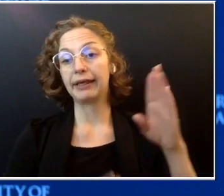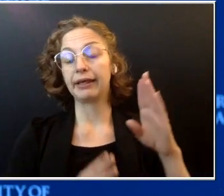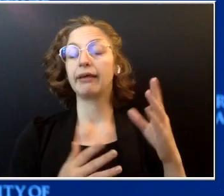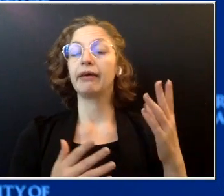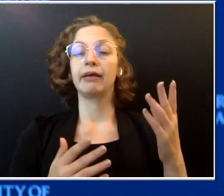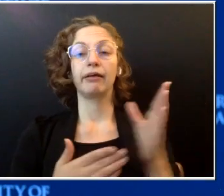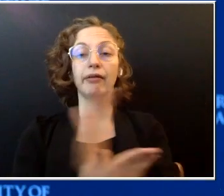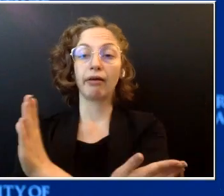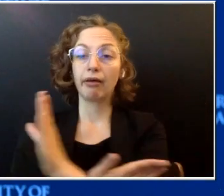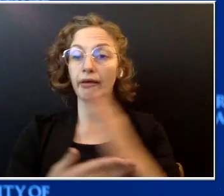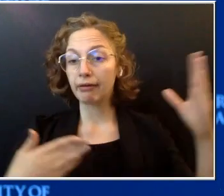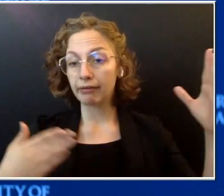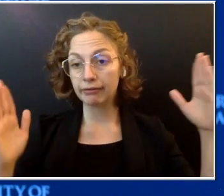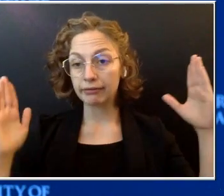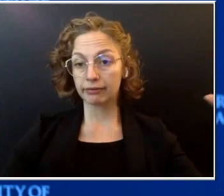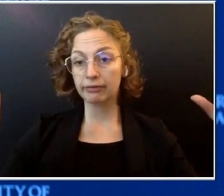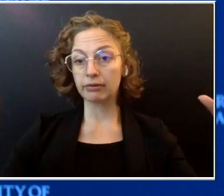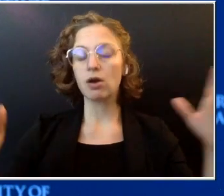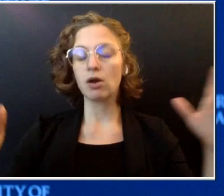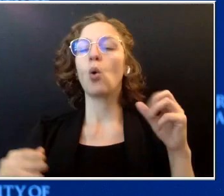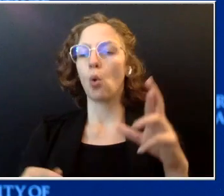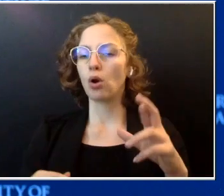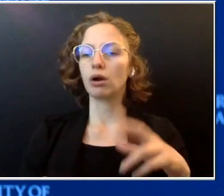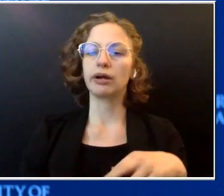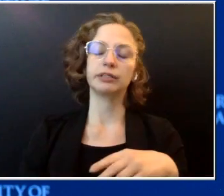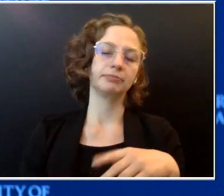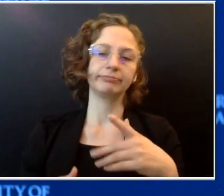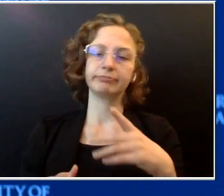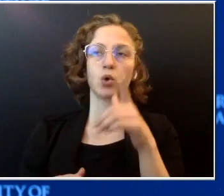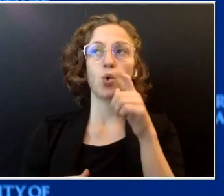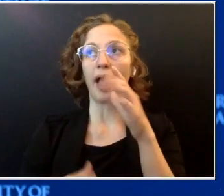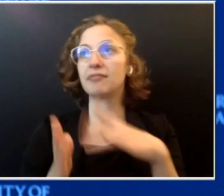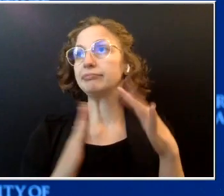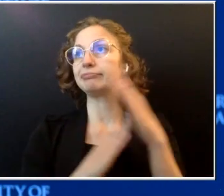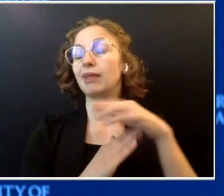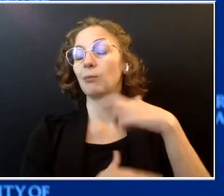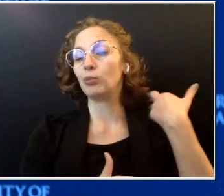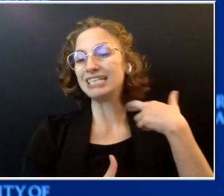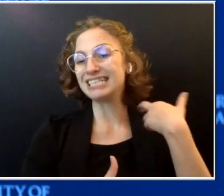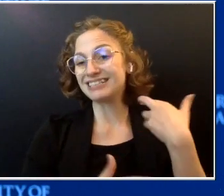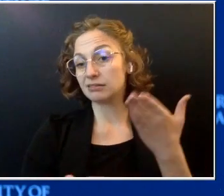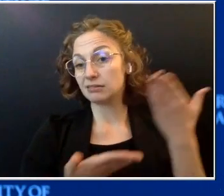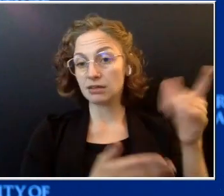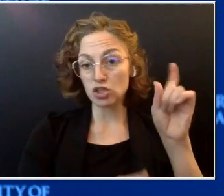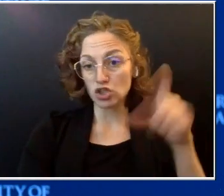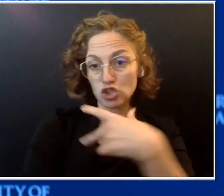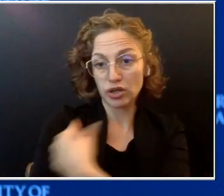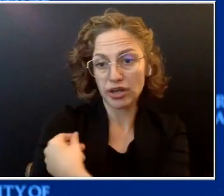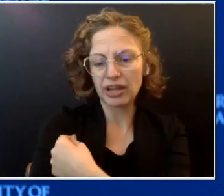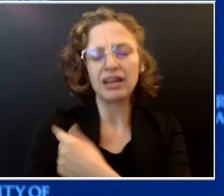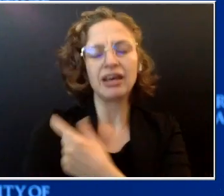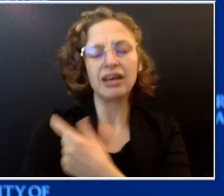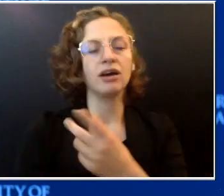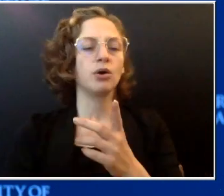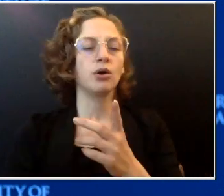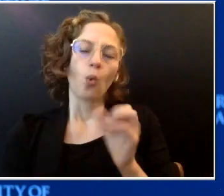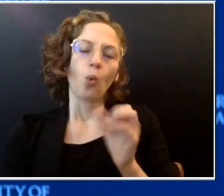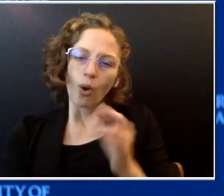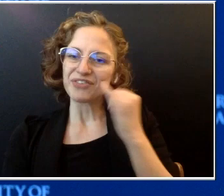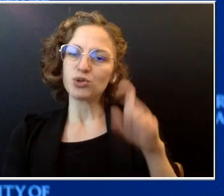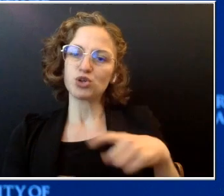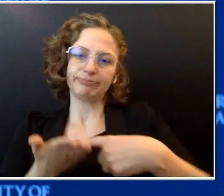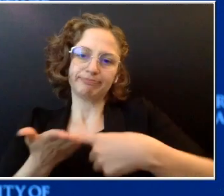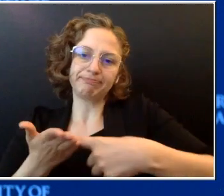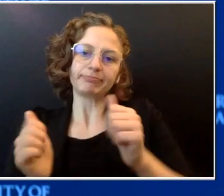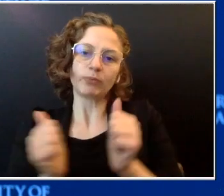risk recommended and then some other clinical decision-making discussions with your provider? So is it going to be like the